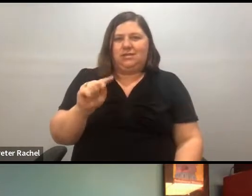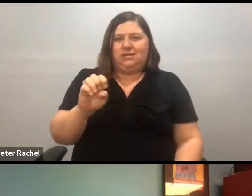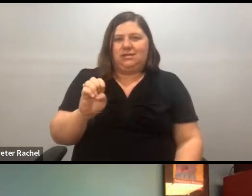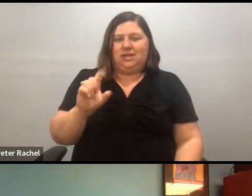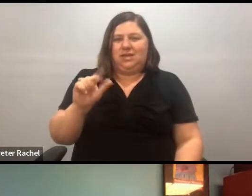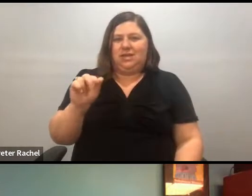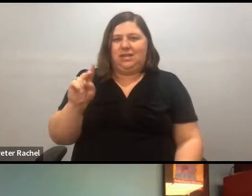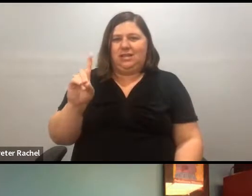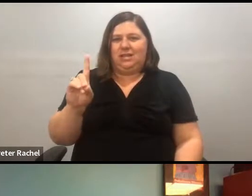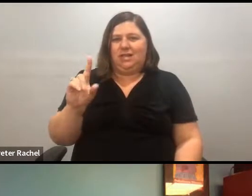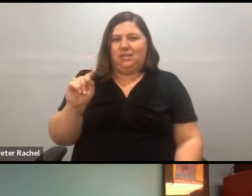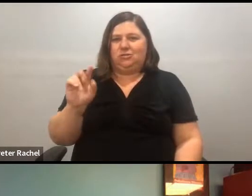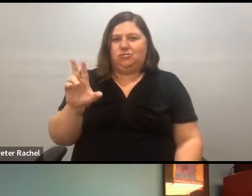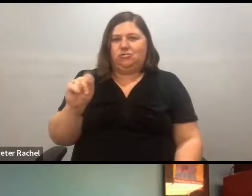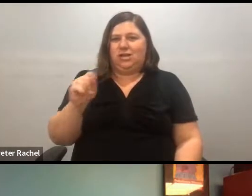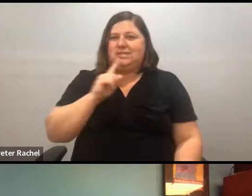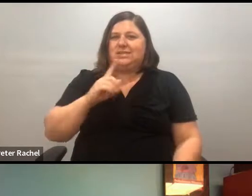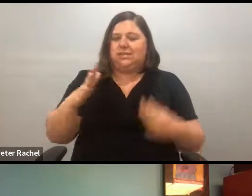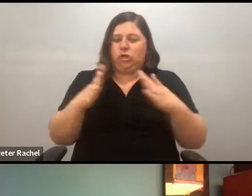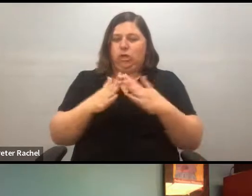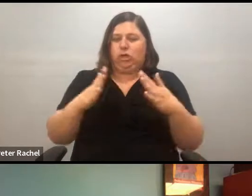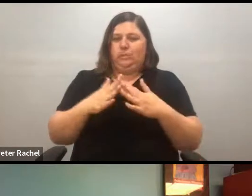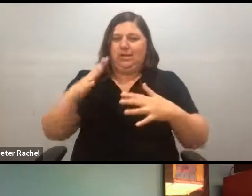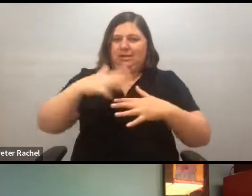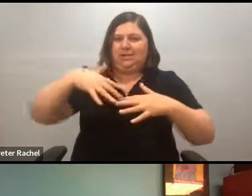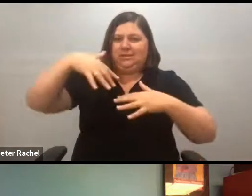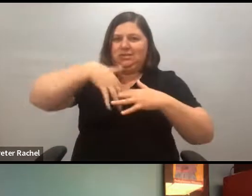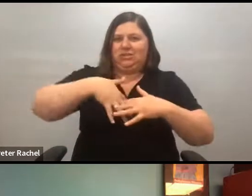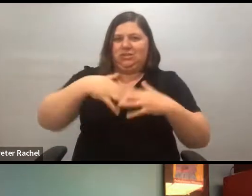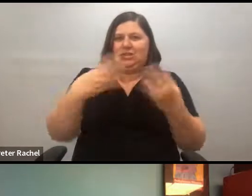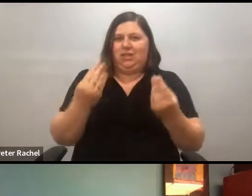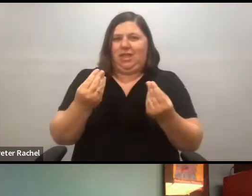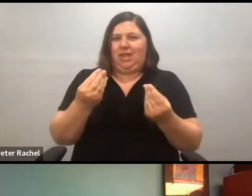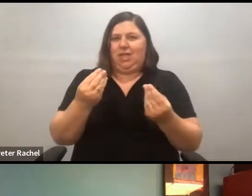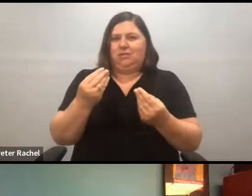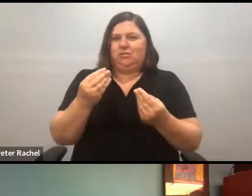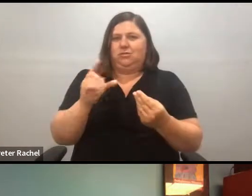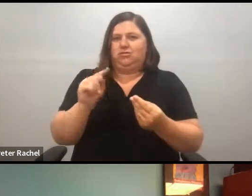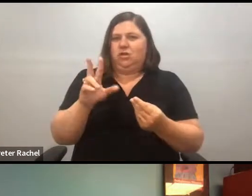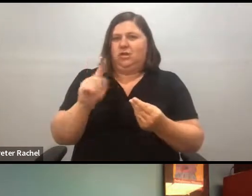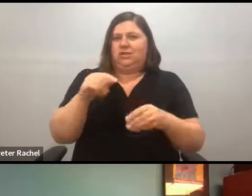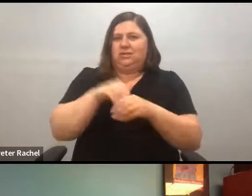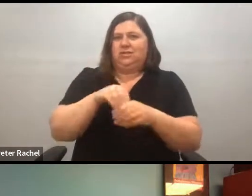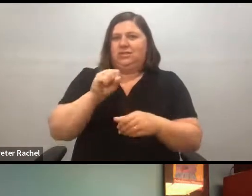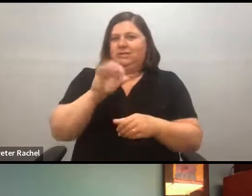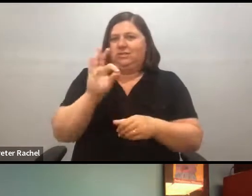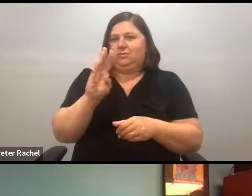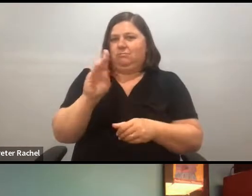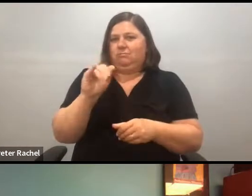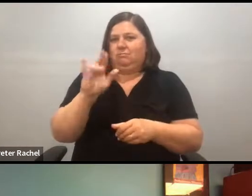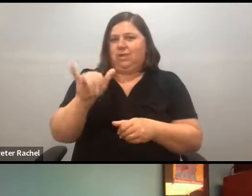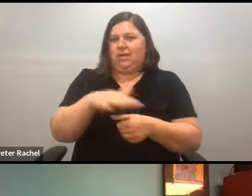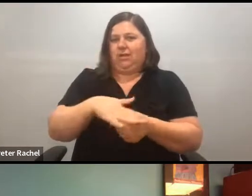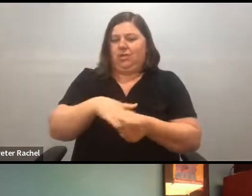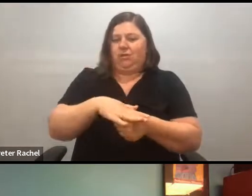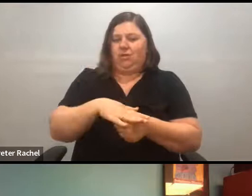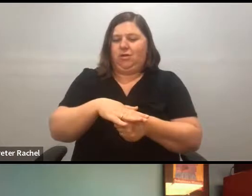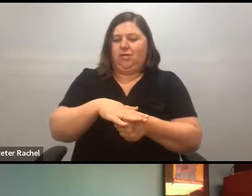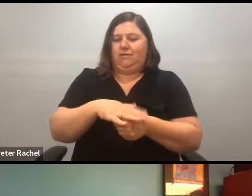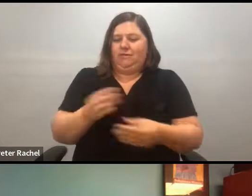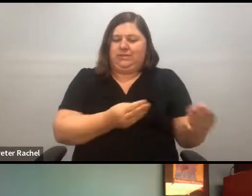urban Indigenous women-led land trust based in the San Francisco Bay Area that facilitates the return of Indigenous land